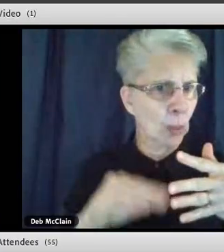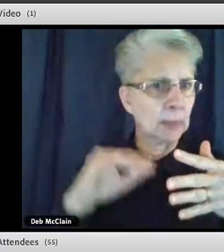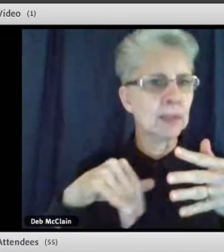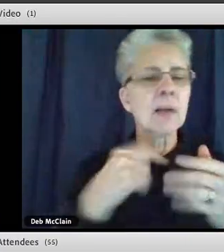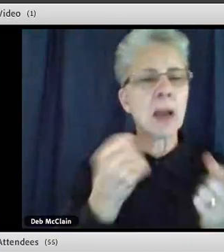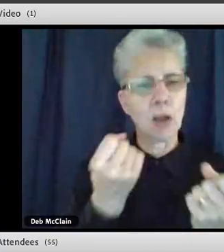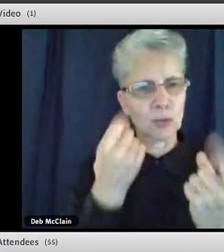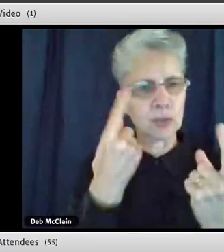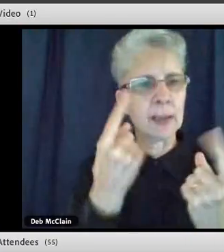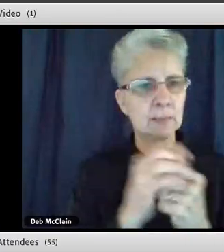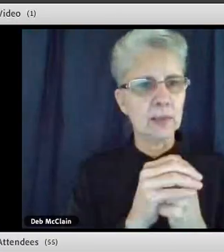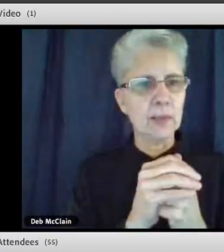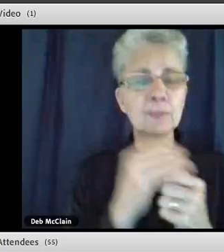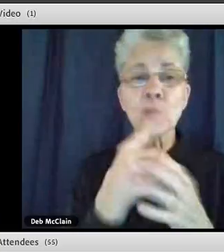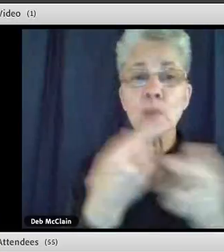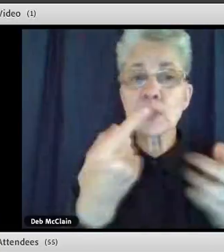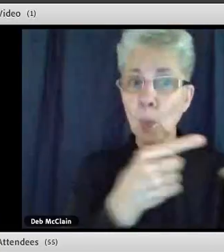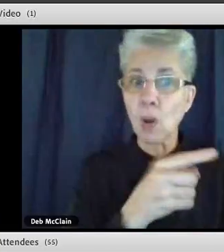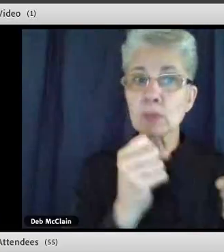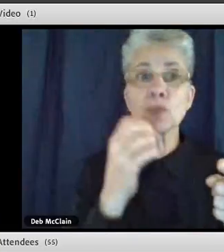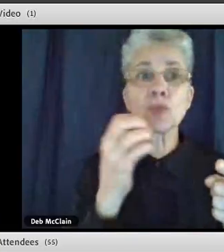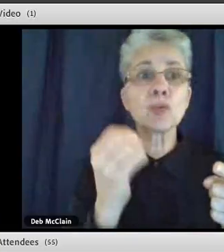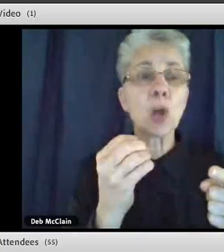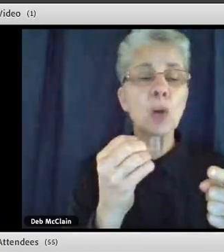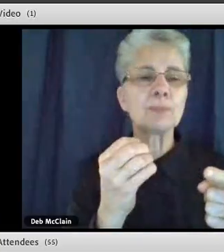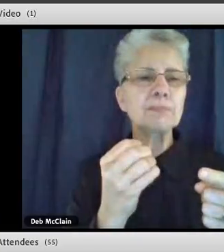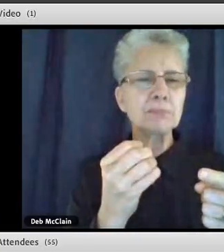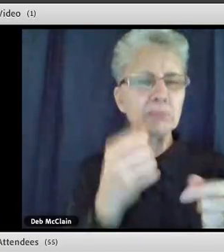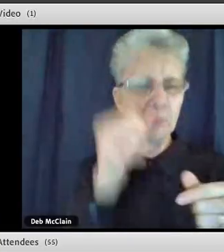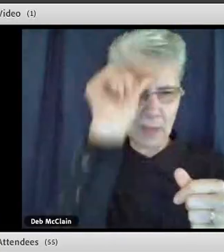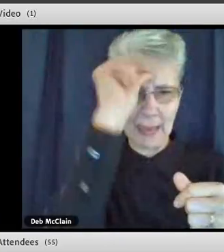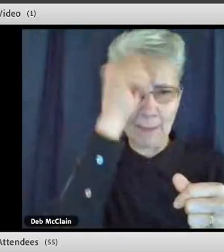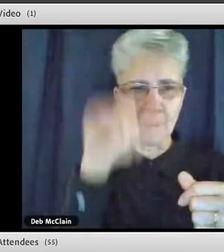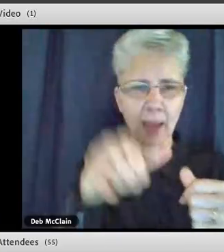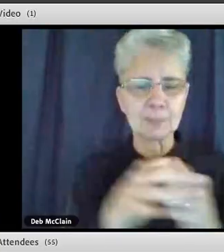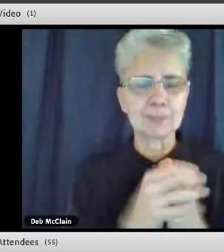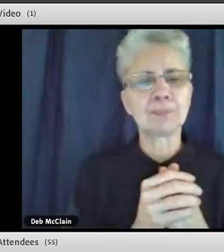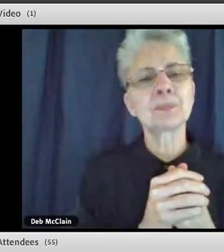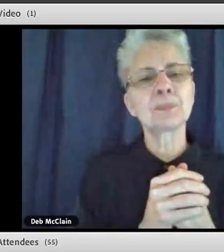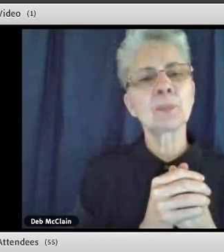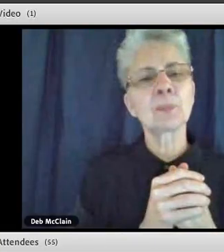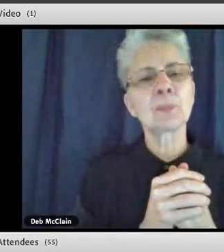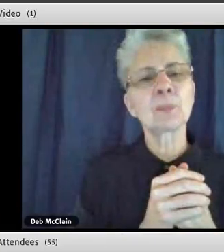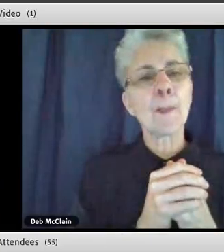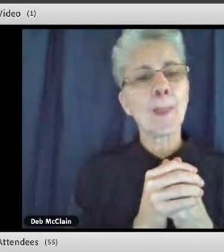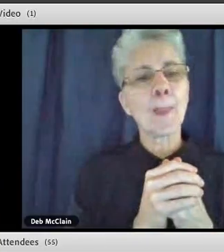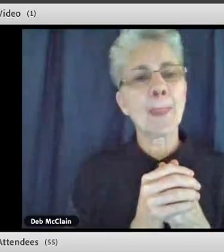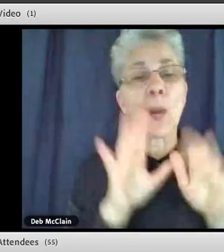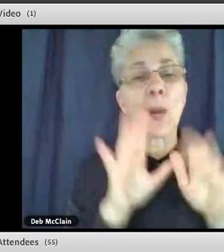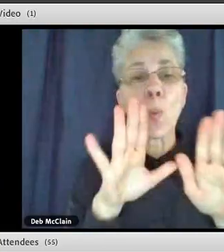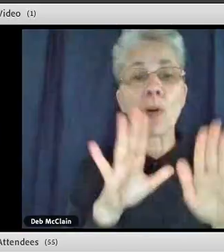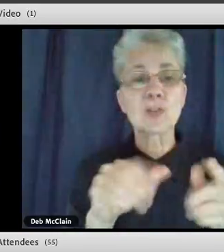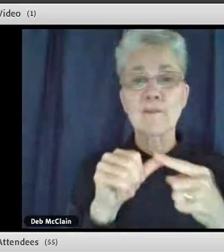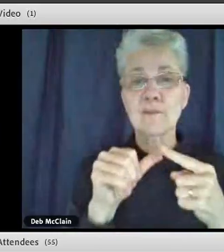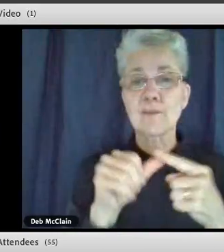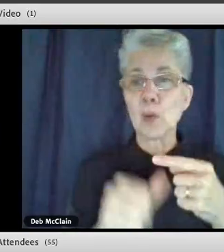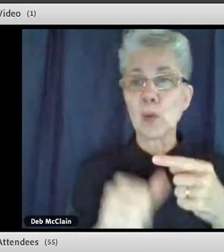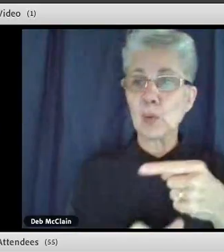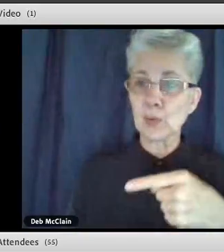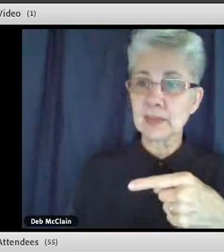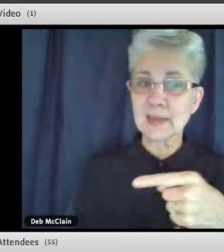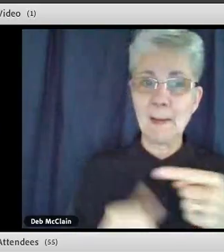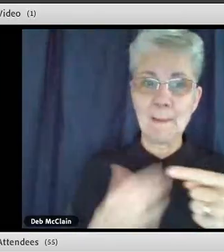also understand what's going on. So kind of keep that in mind. So wonderful. So first of all,